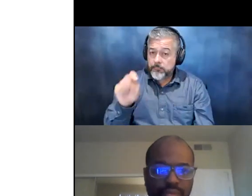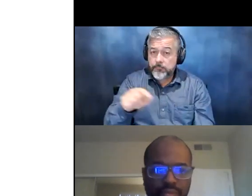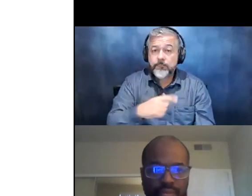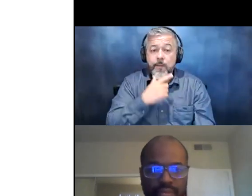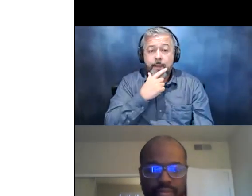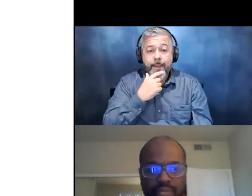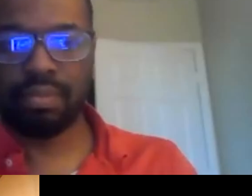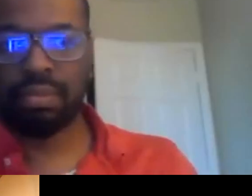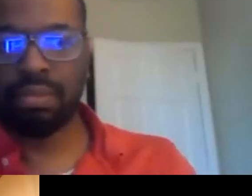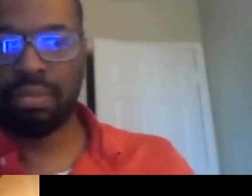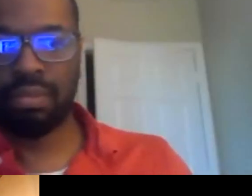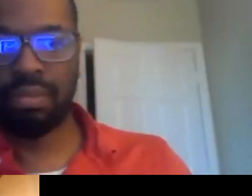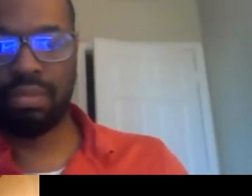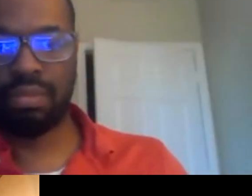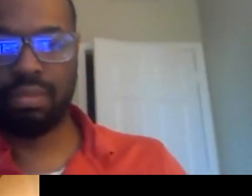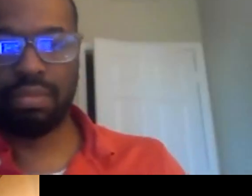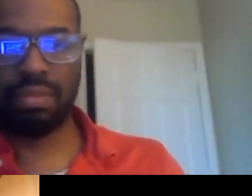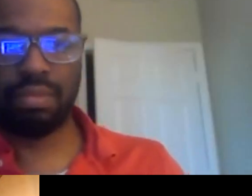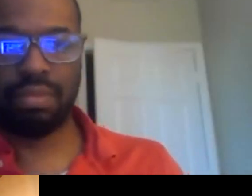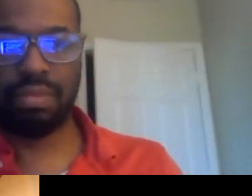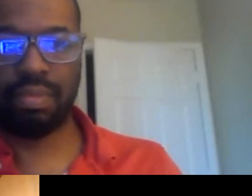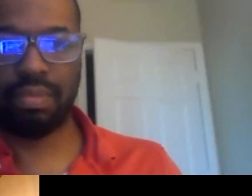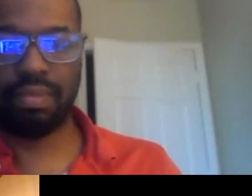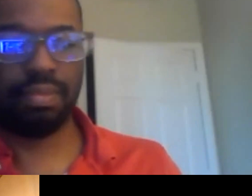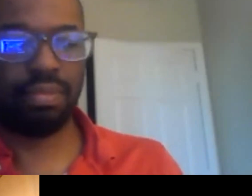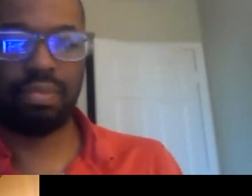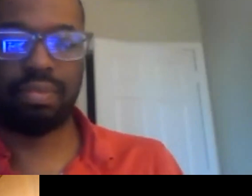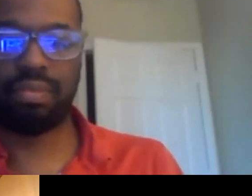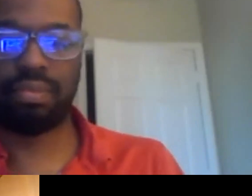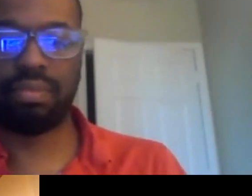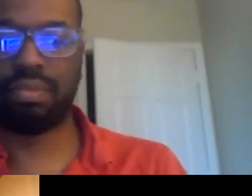Yeah, great question, Gabriel. I think so.